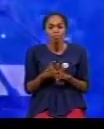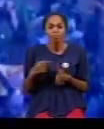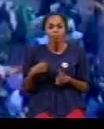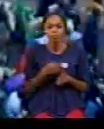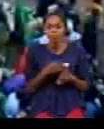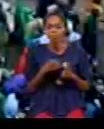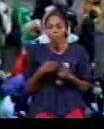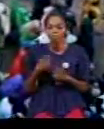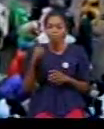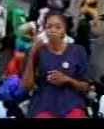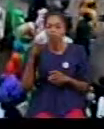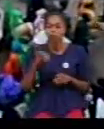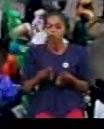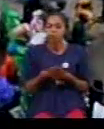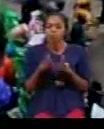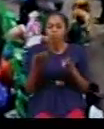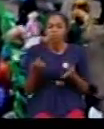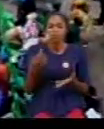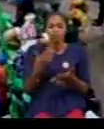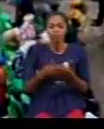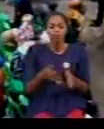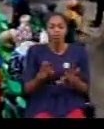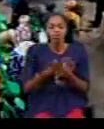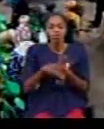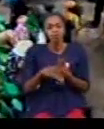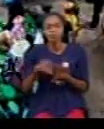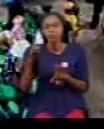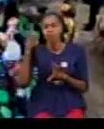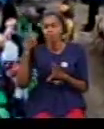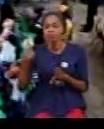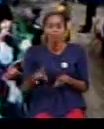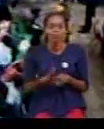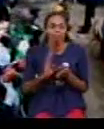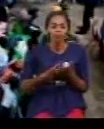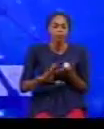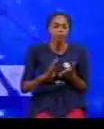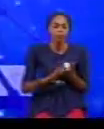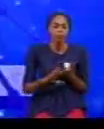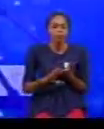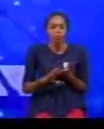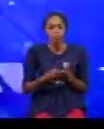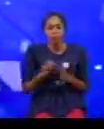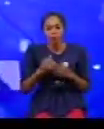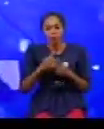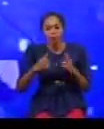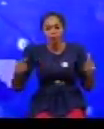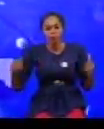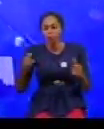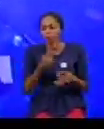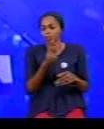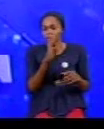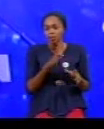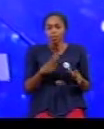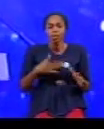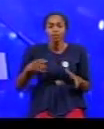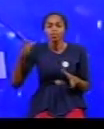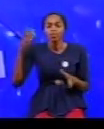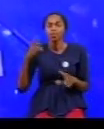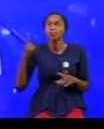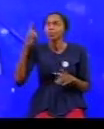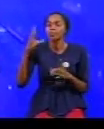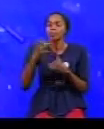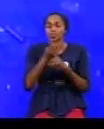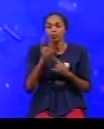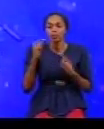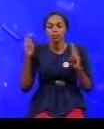He opened the prison doors, he parted the raging sea. My God, he holds